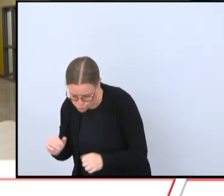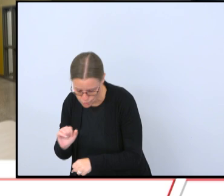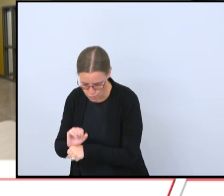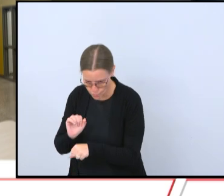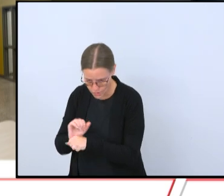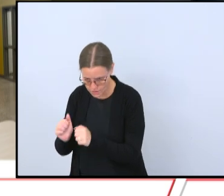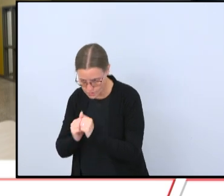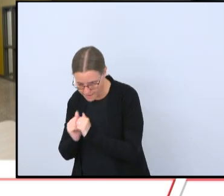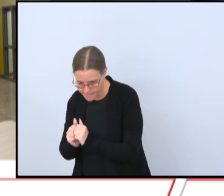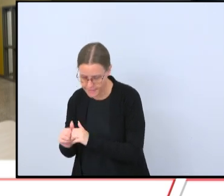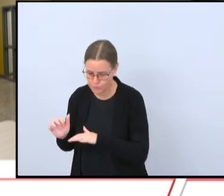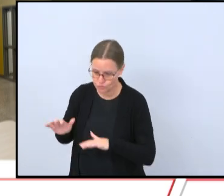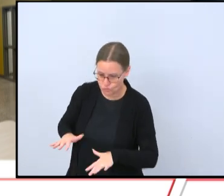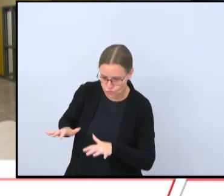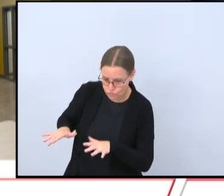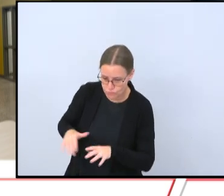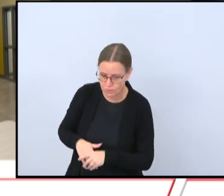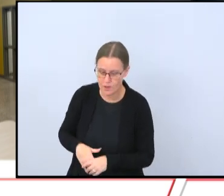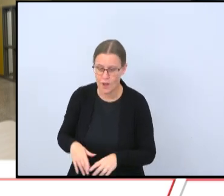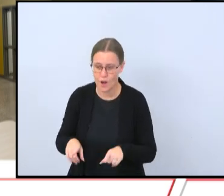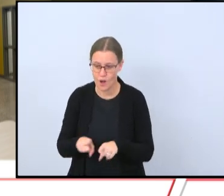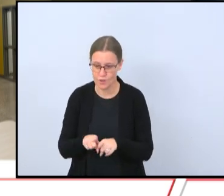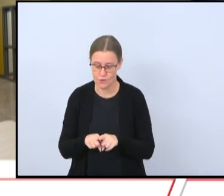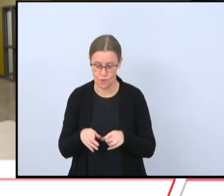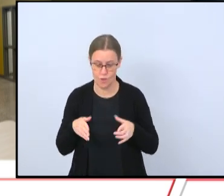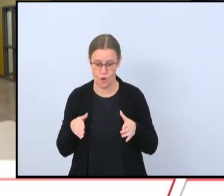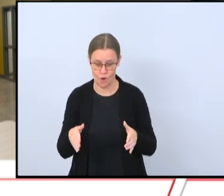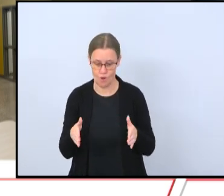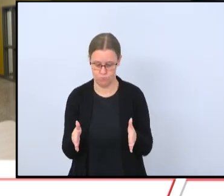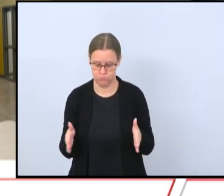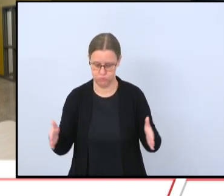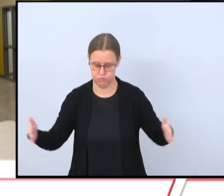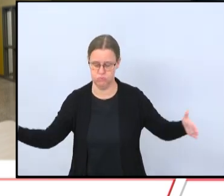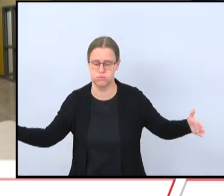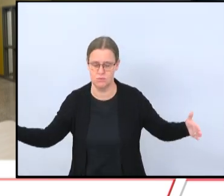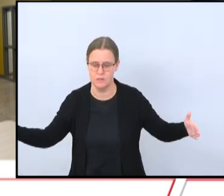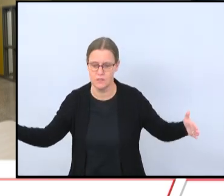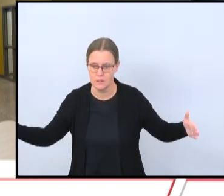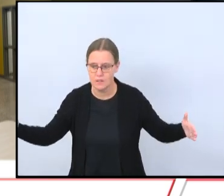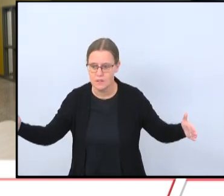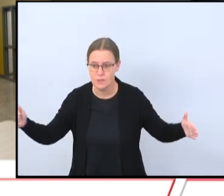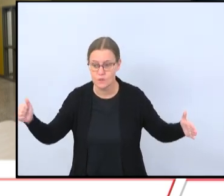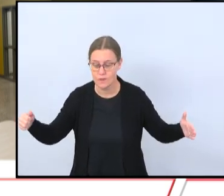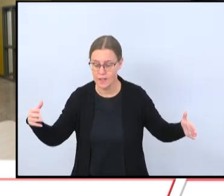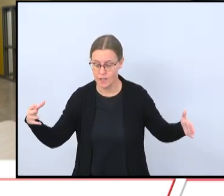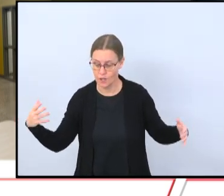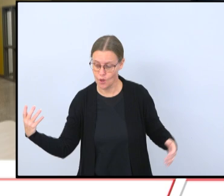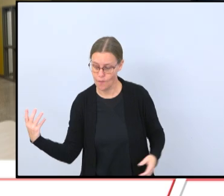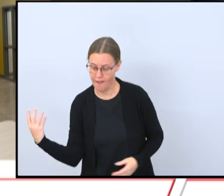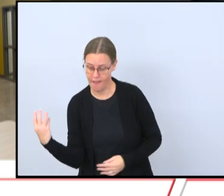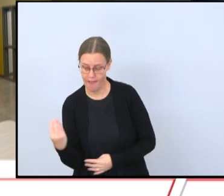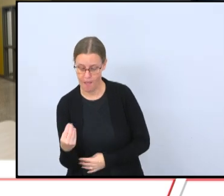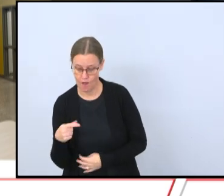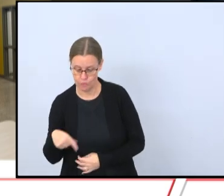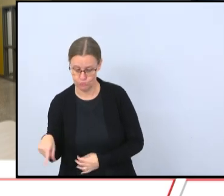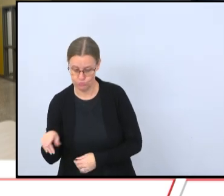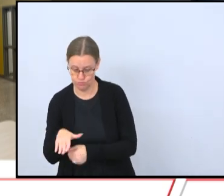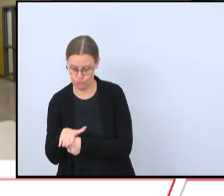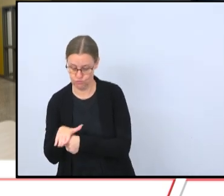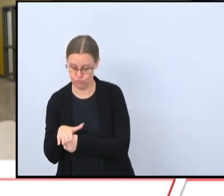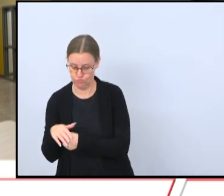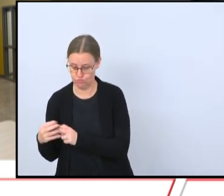out, as well as that widened hallway which can offer some collaboration space out inside the learning neighborhood pod as